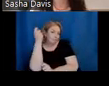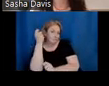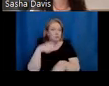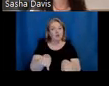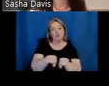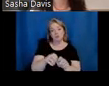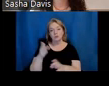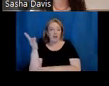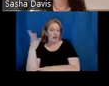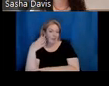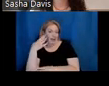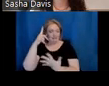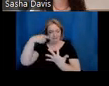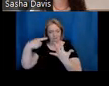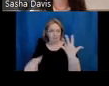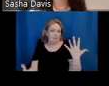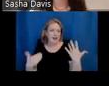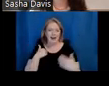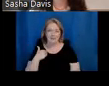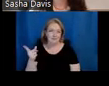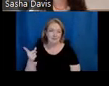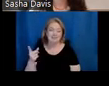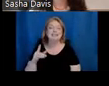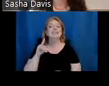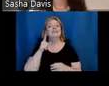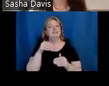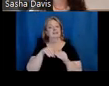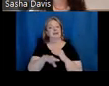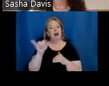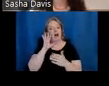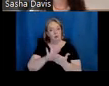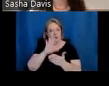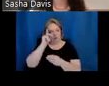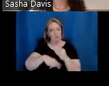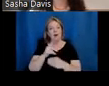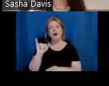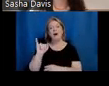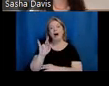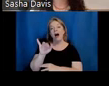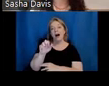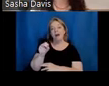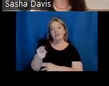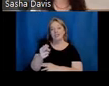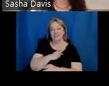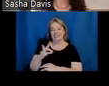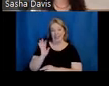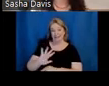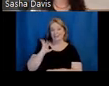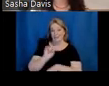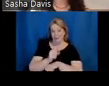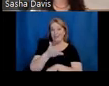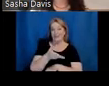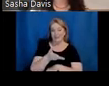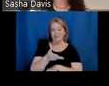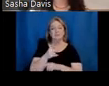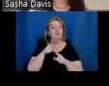to fans. While here, you will also learn about the Irish staff who worked in this home. And if you visit in the summer,